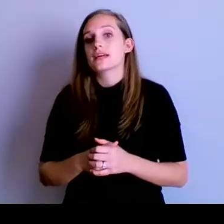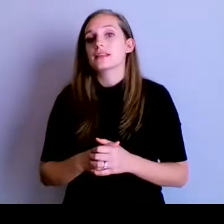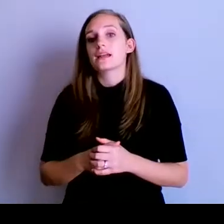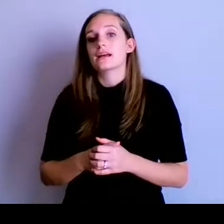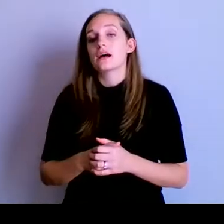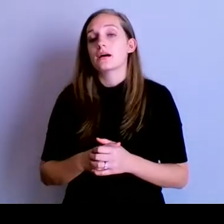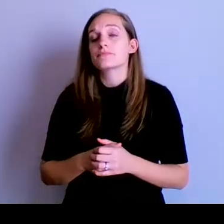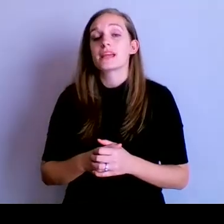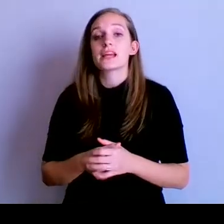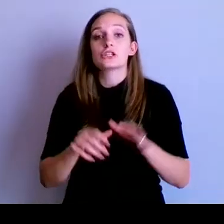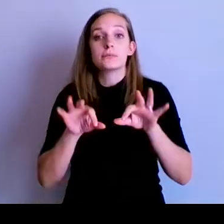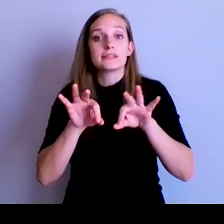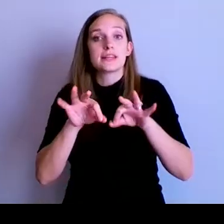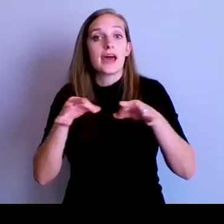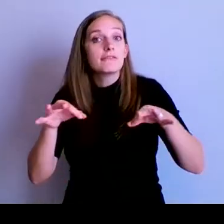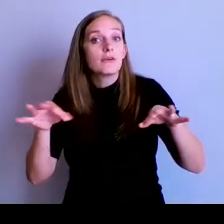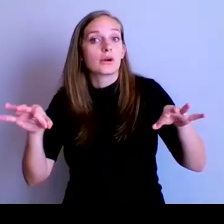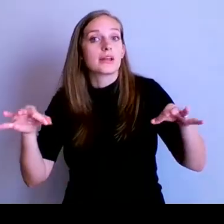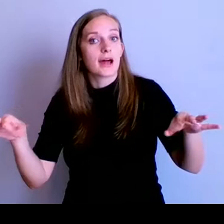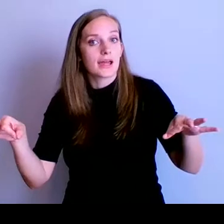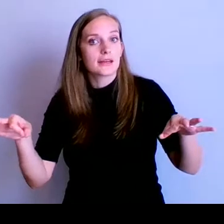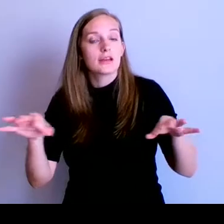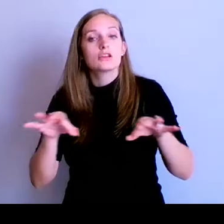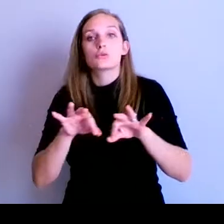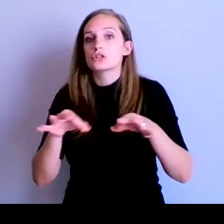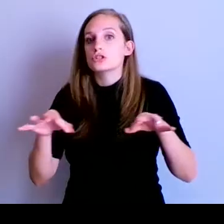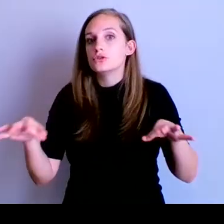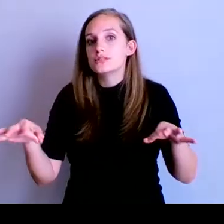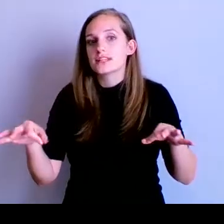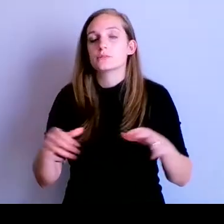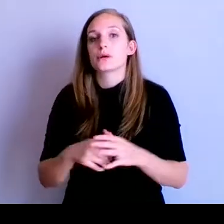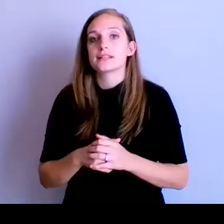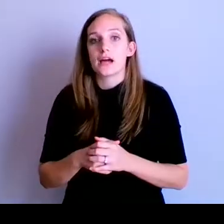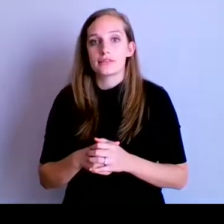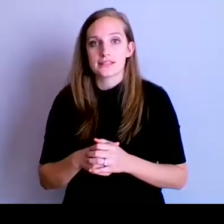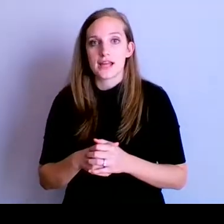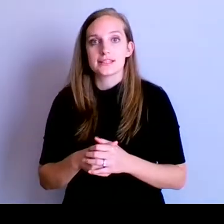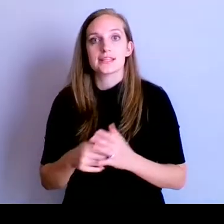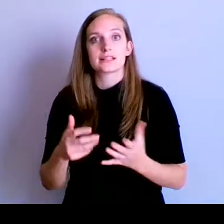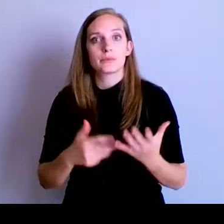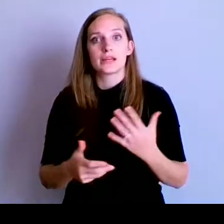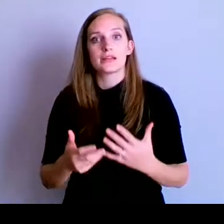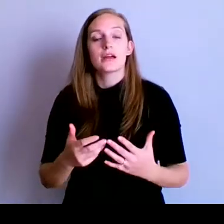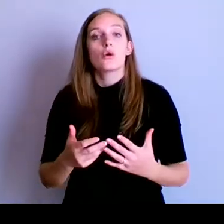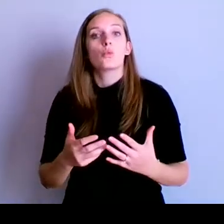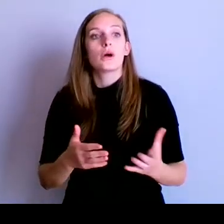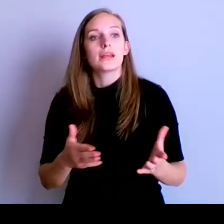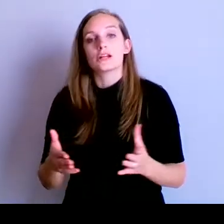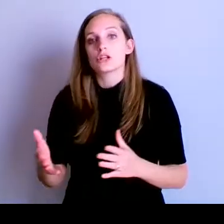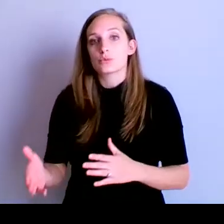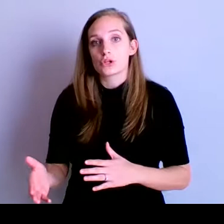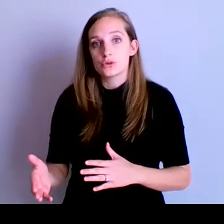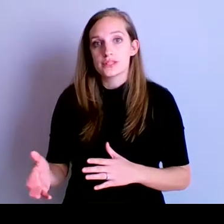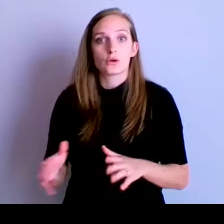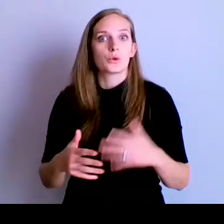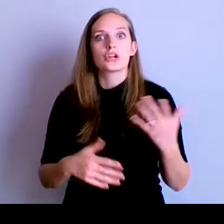we might say that the handshape is an F or a 9. So we're just using it to break down the signs and explain what